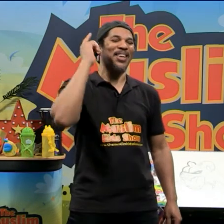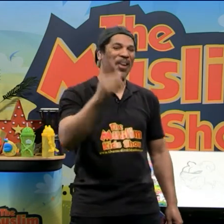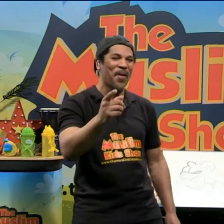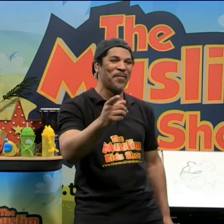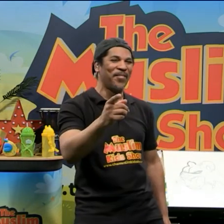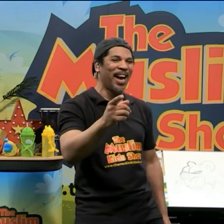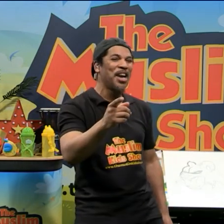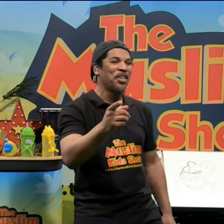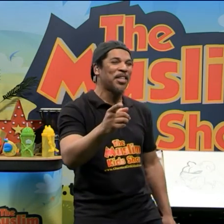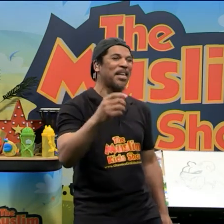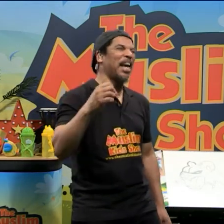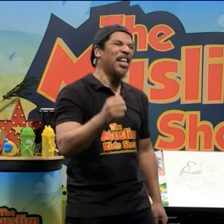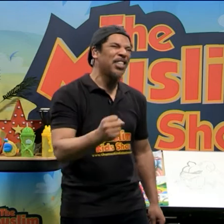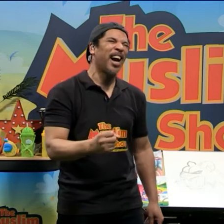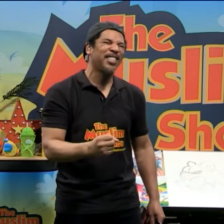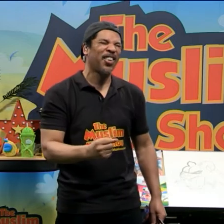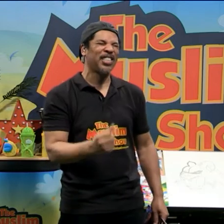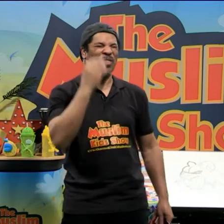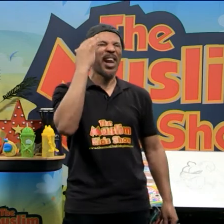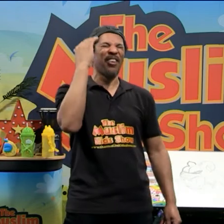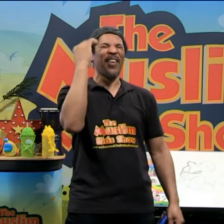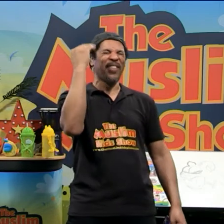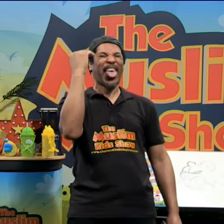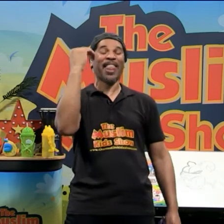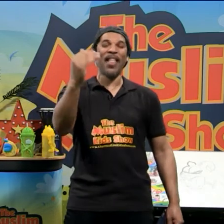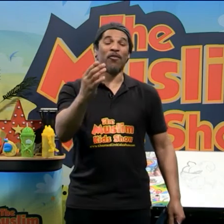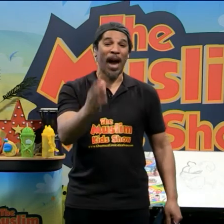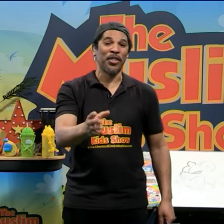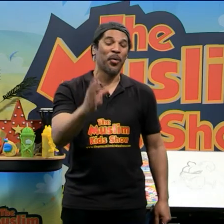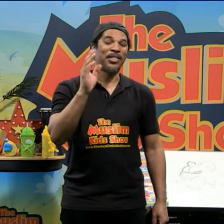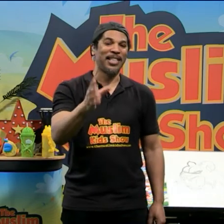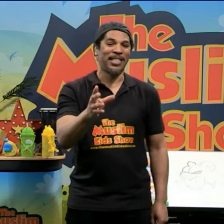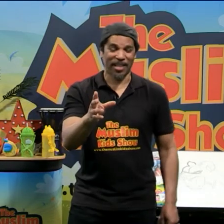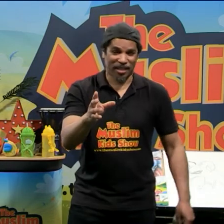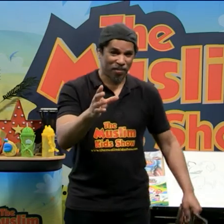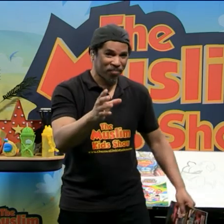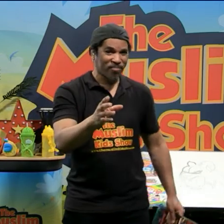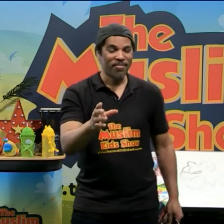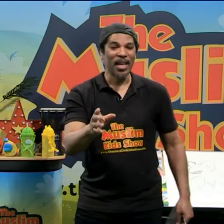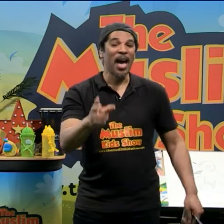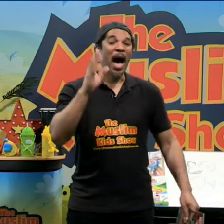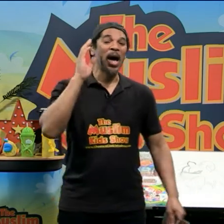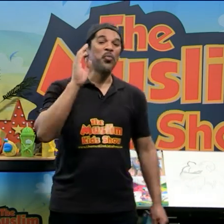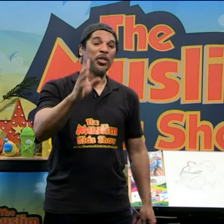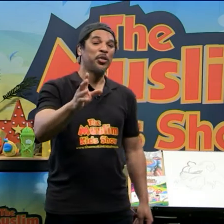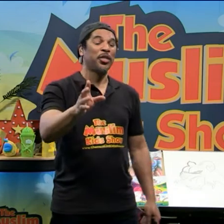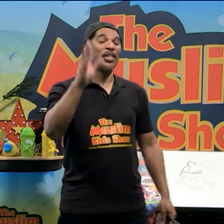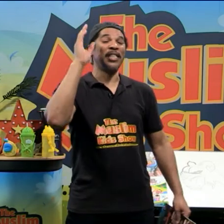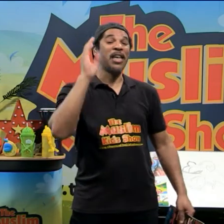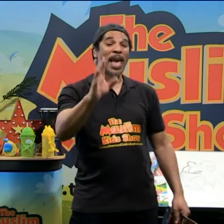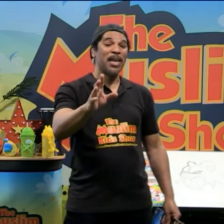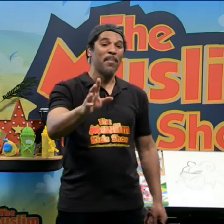tmks.club@gmail.com. You're saying, Khalil, just answer the question while I remember. Right, the question is this. I want you